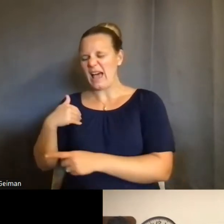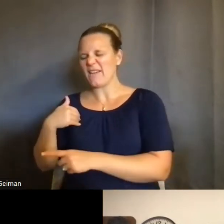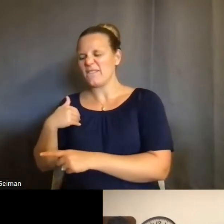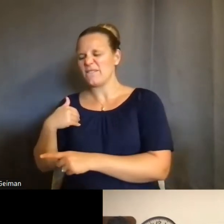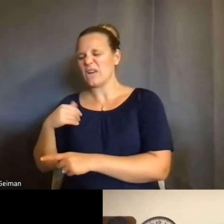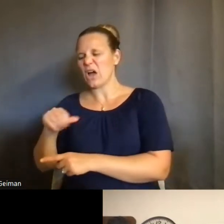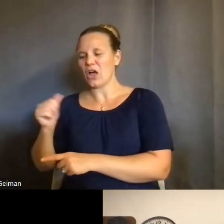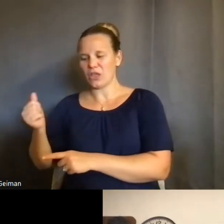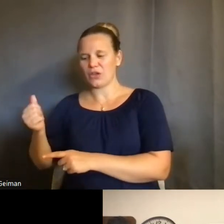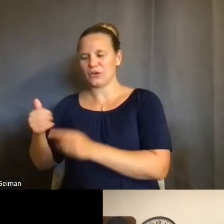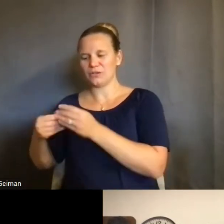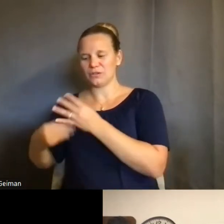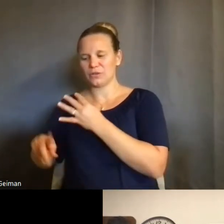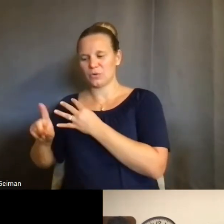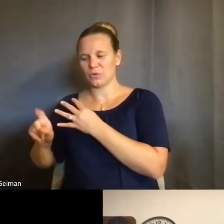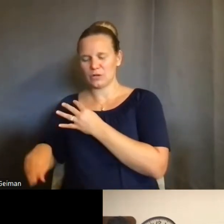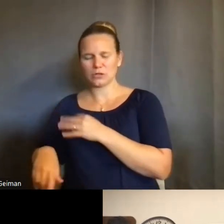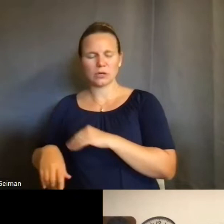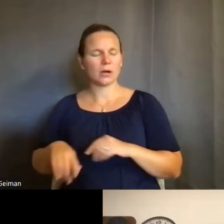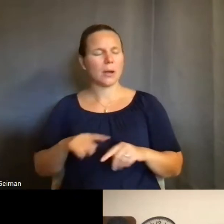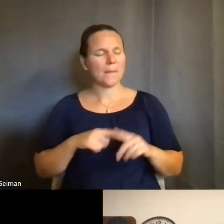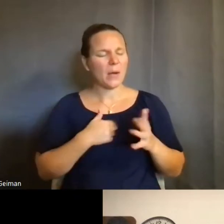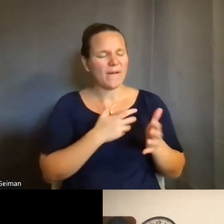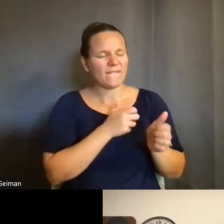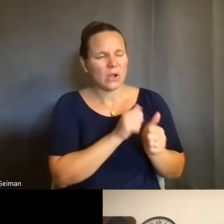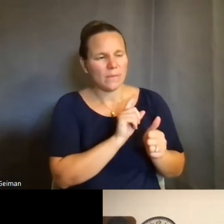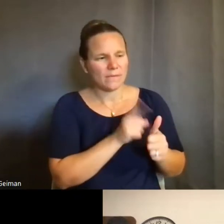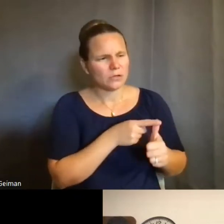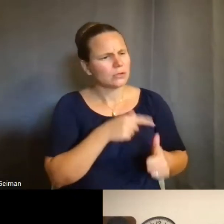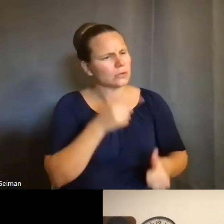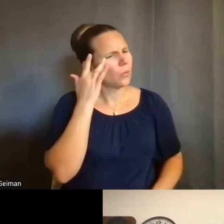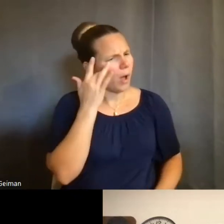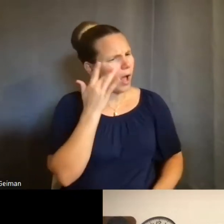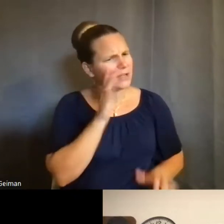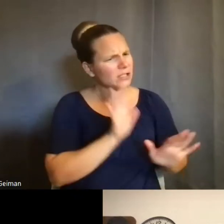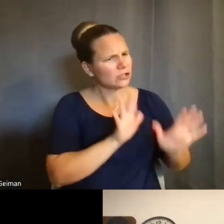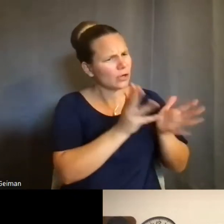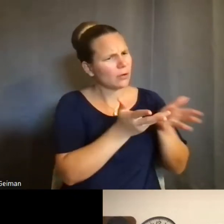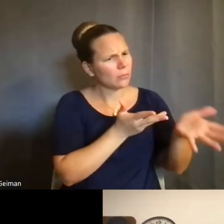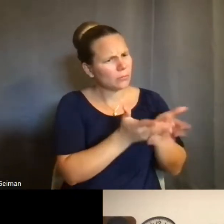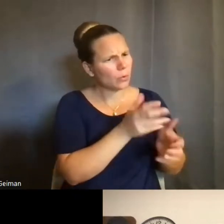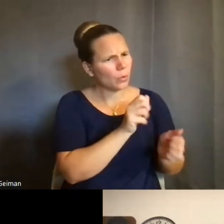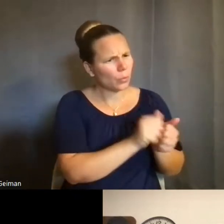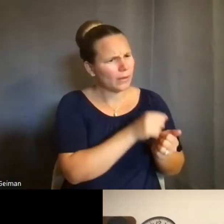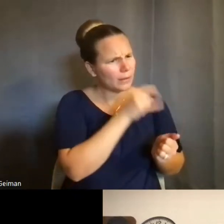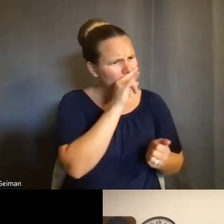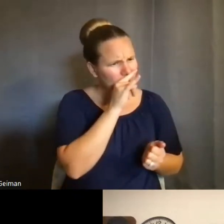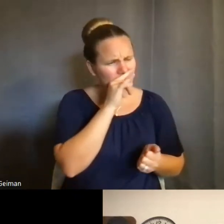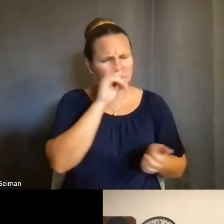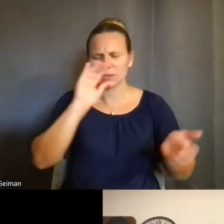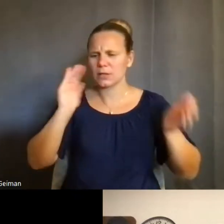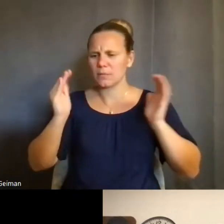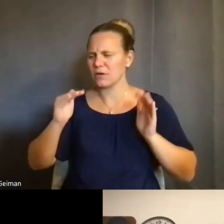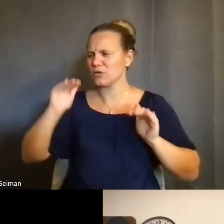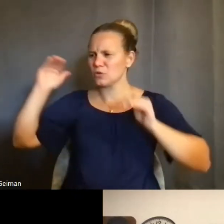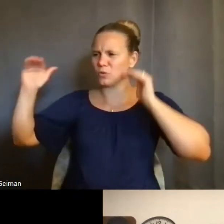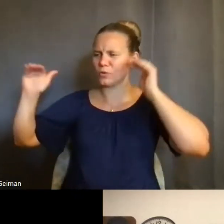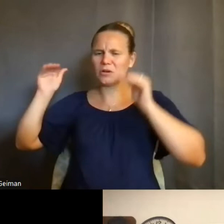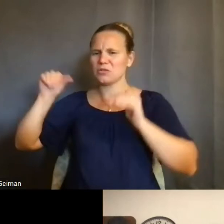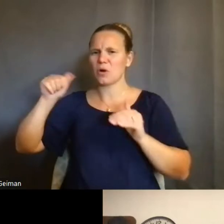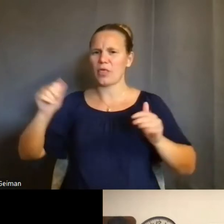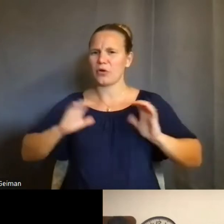Why is it so great in your mind to work with kids versus adults or any other customer base,